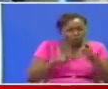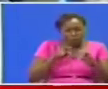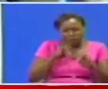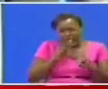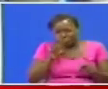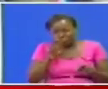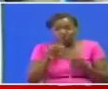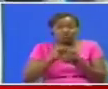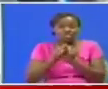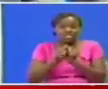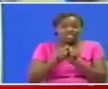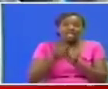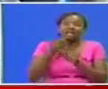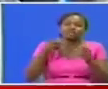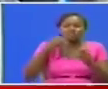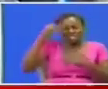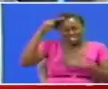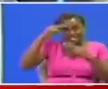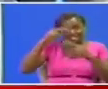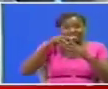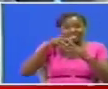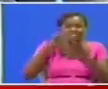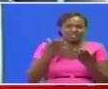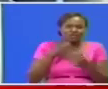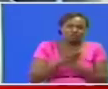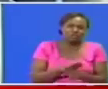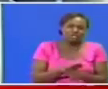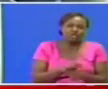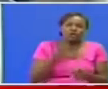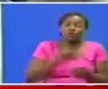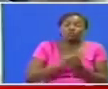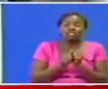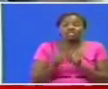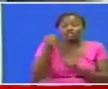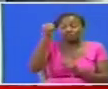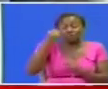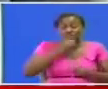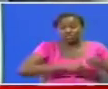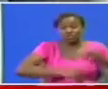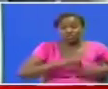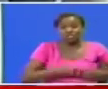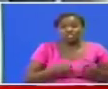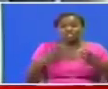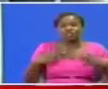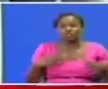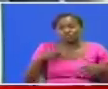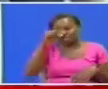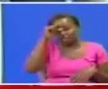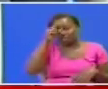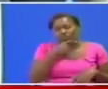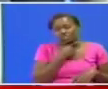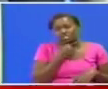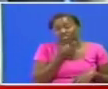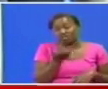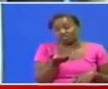by privileged interests. We must condemn and stop the horrible politics of corruption and give our people the government they deserve,